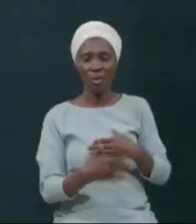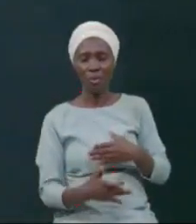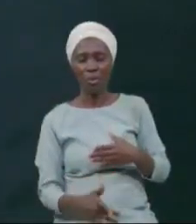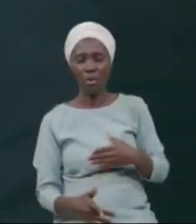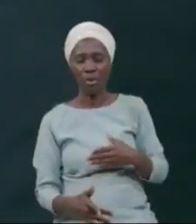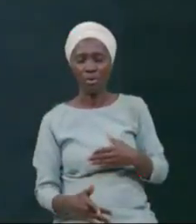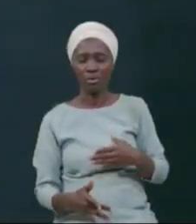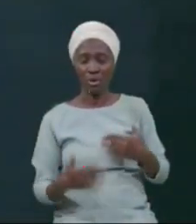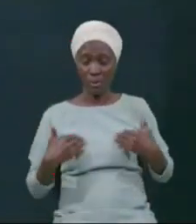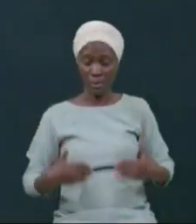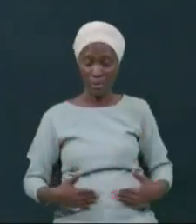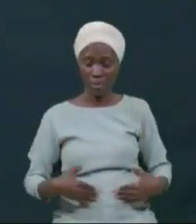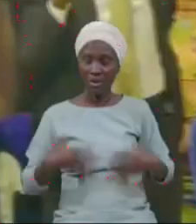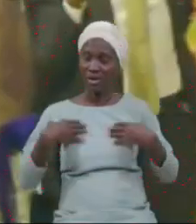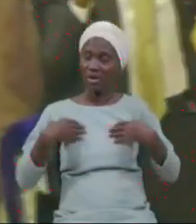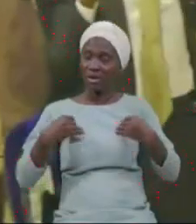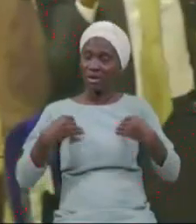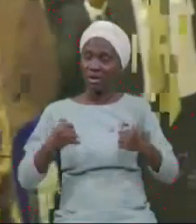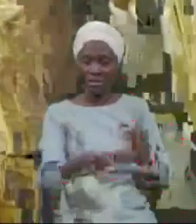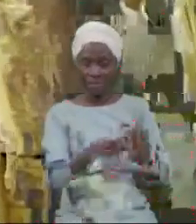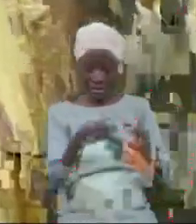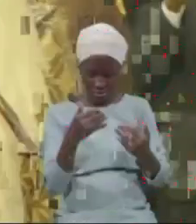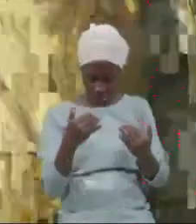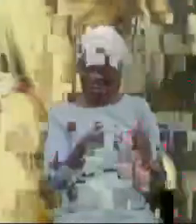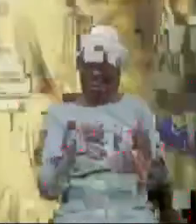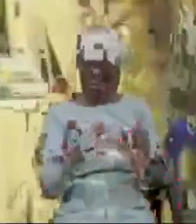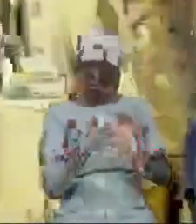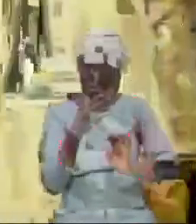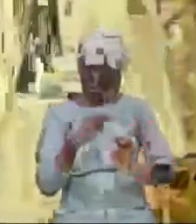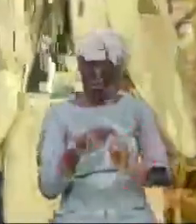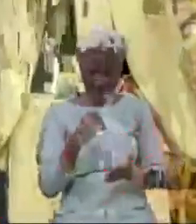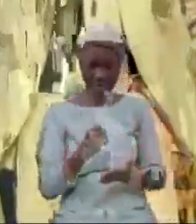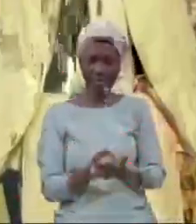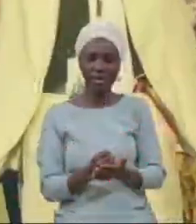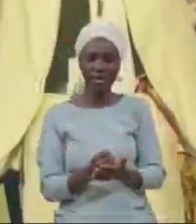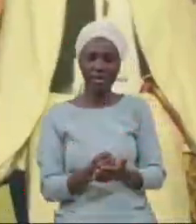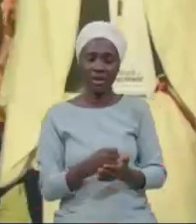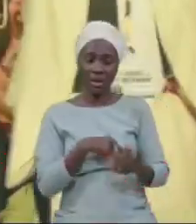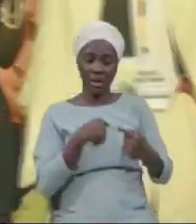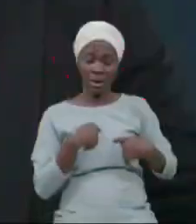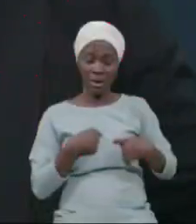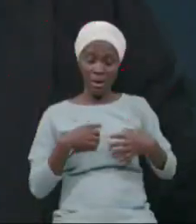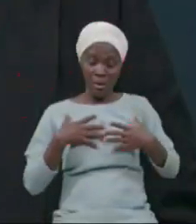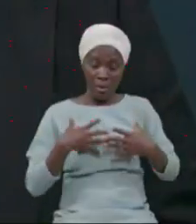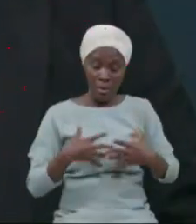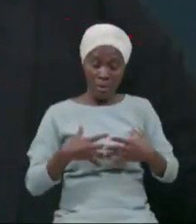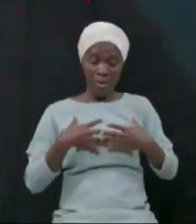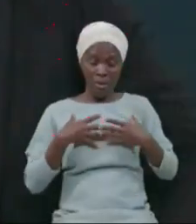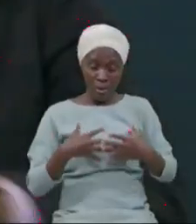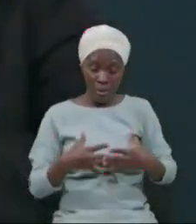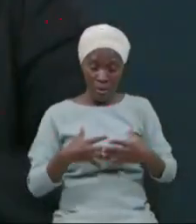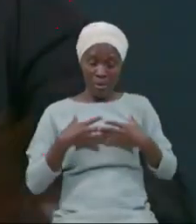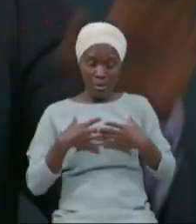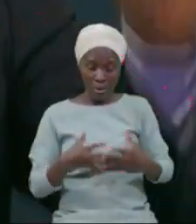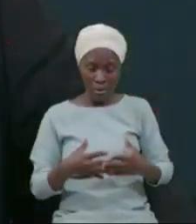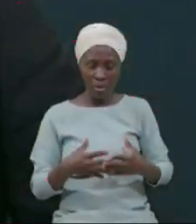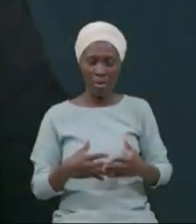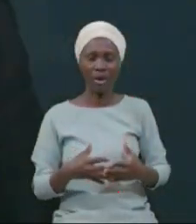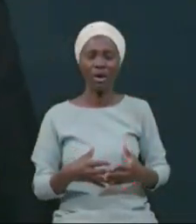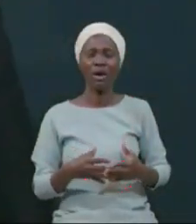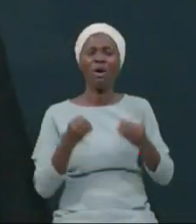in Jesus' name. Hypertension, diabetes, sugar problem, you are healed